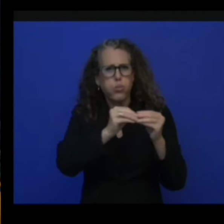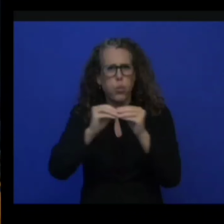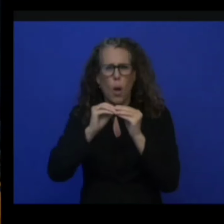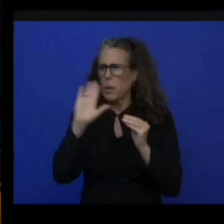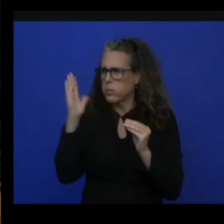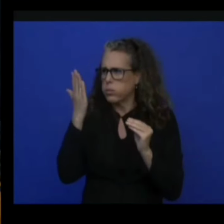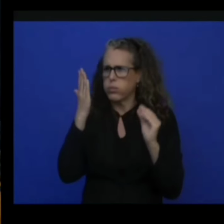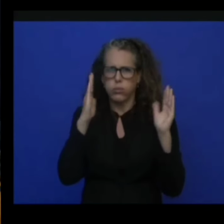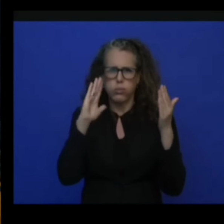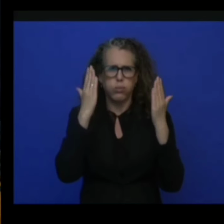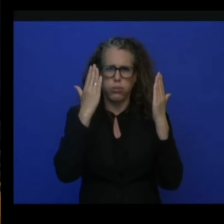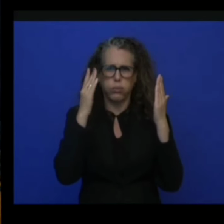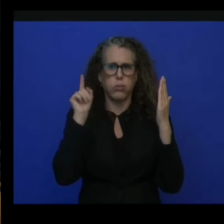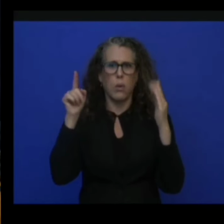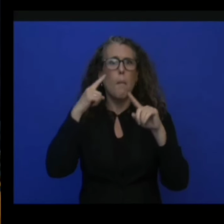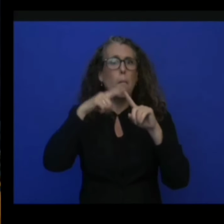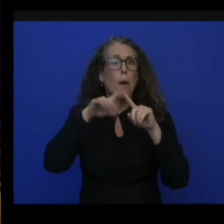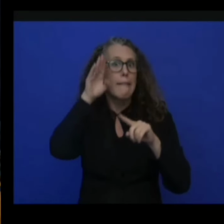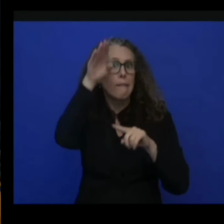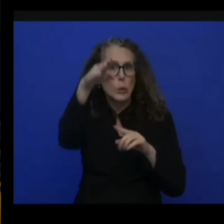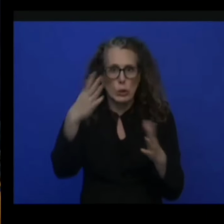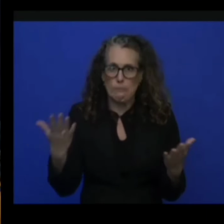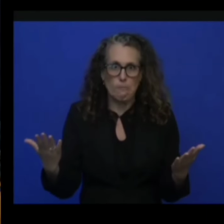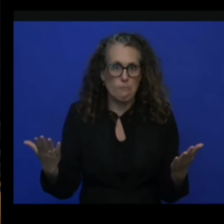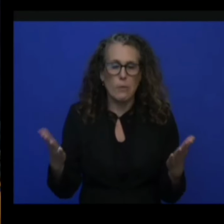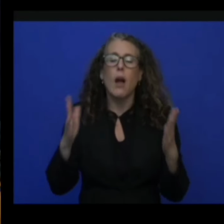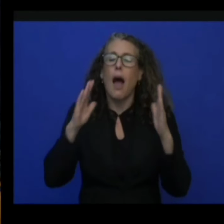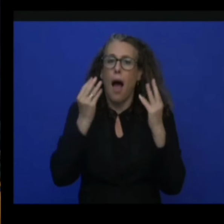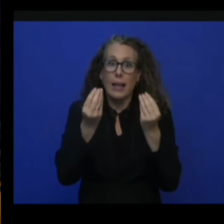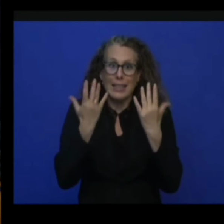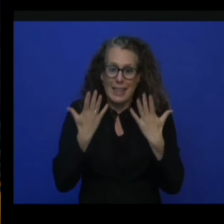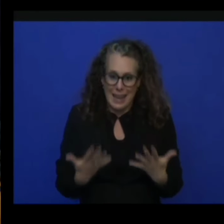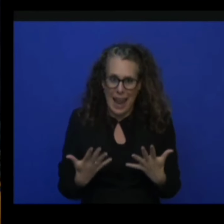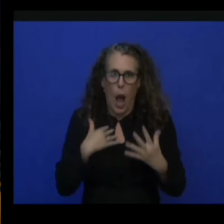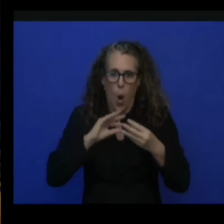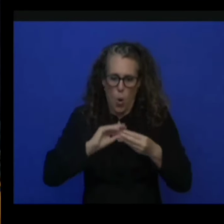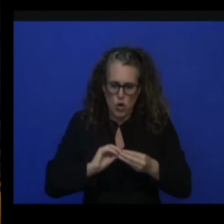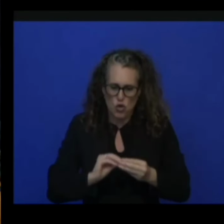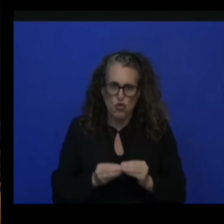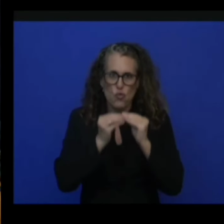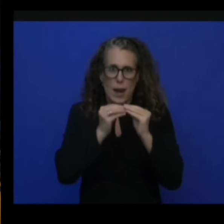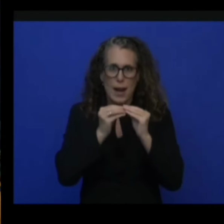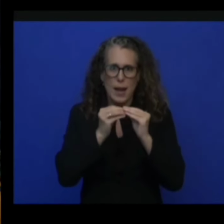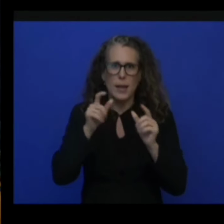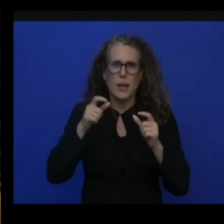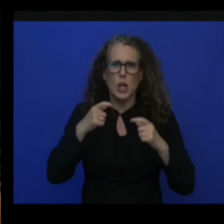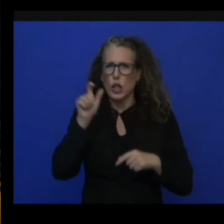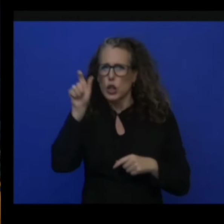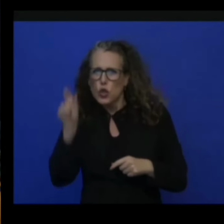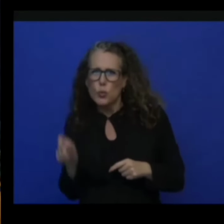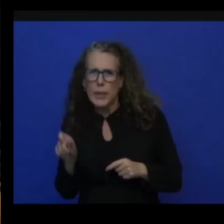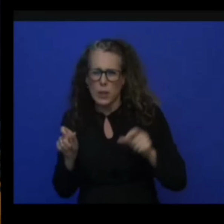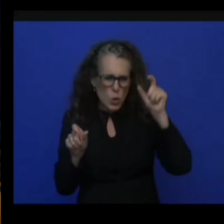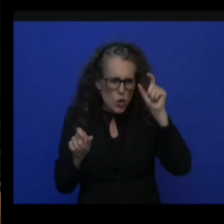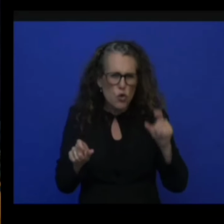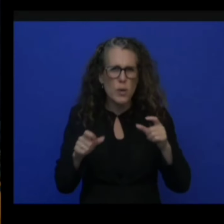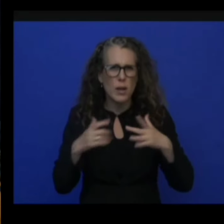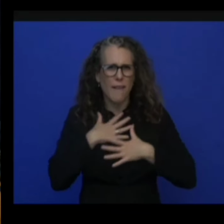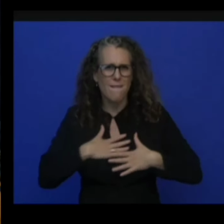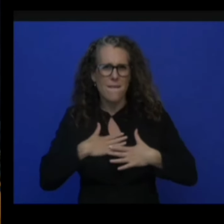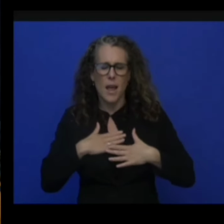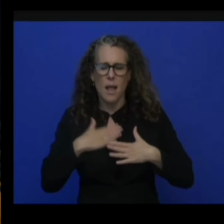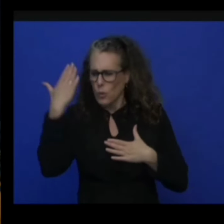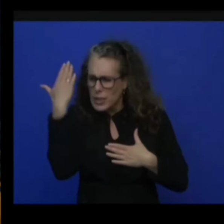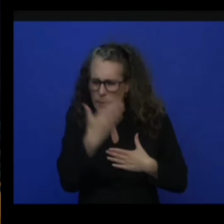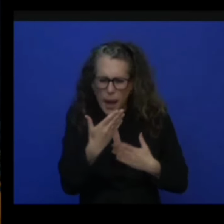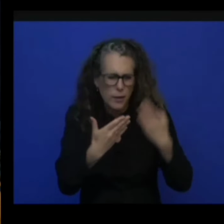transformative course to strengthening the bonds of our humanity and sustaining our commitment